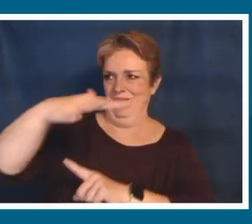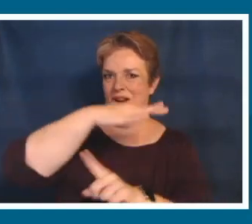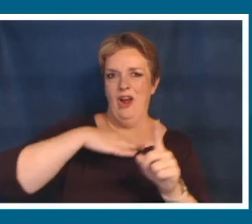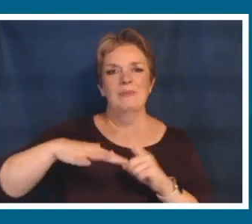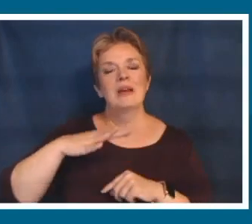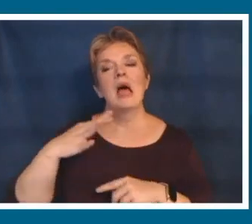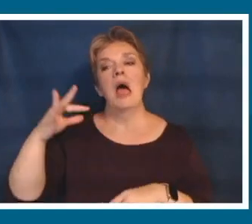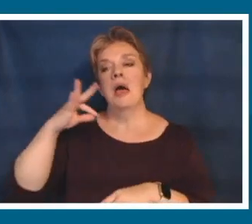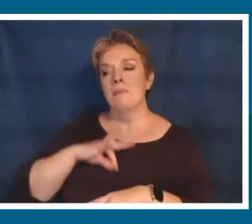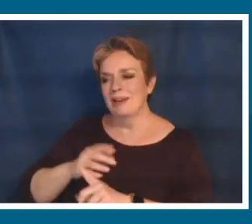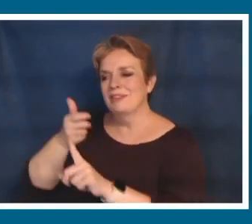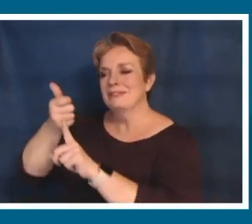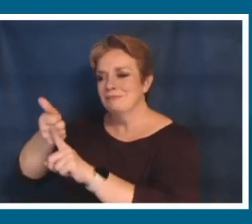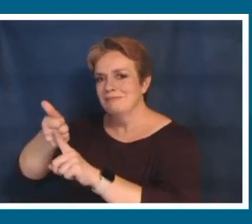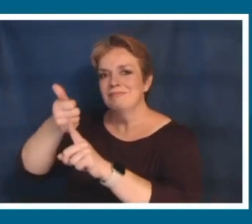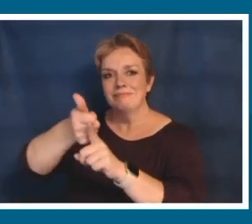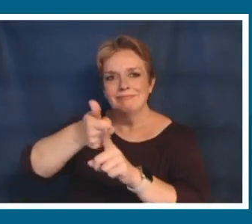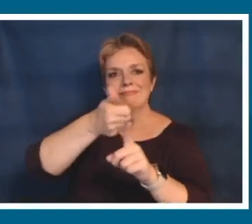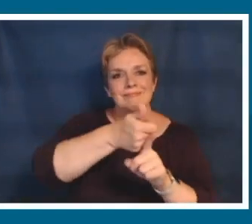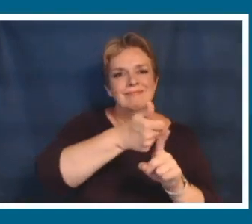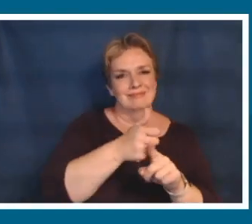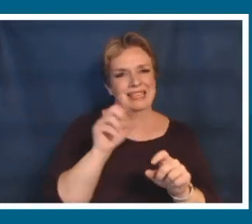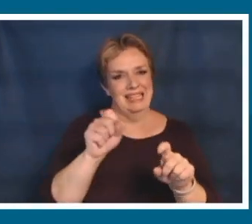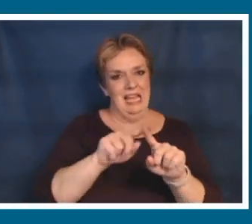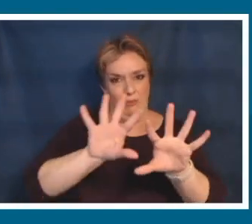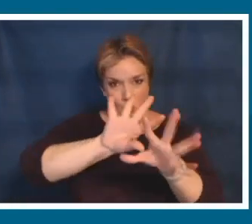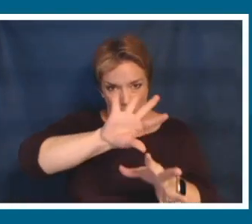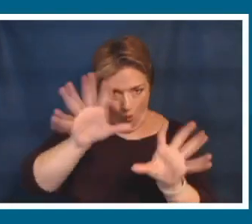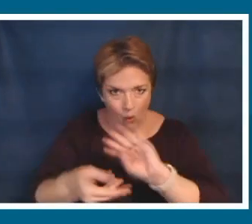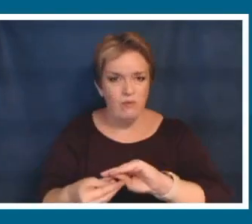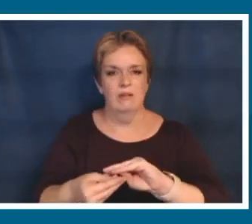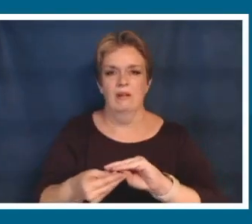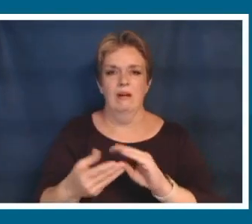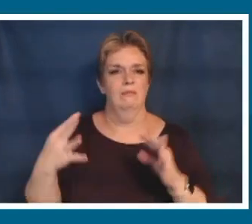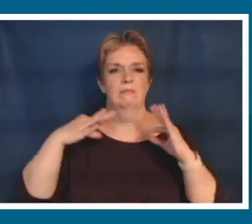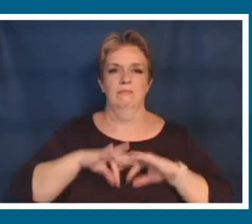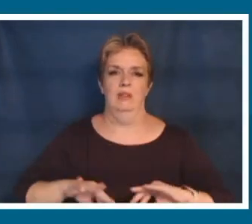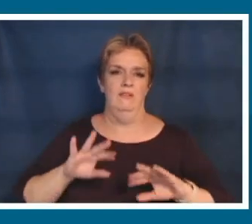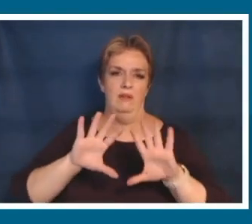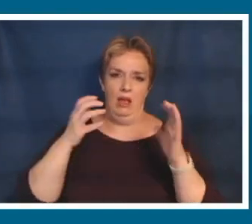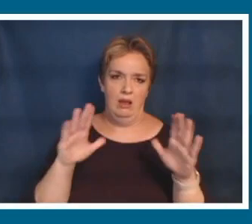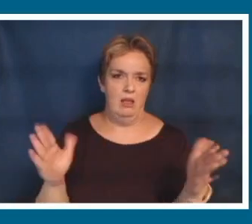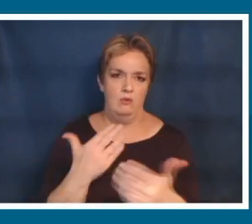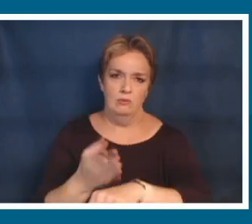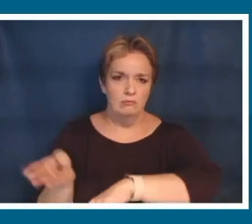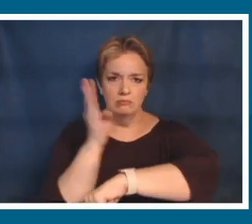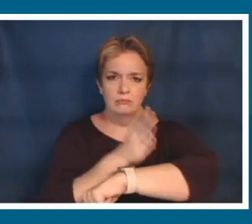that teachers are trying to create, so that powerful conversations can